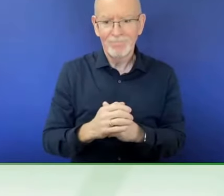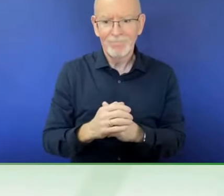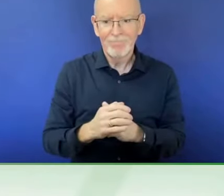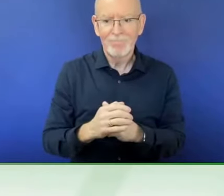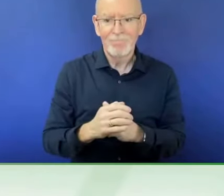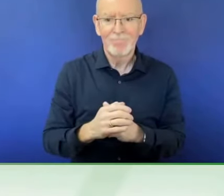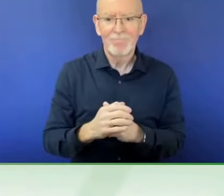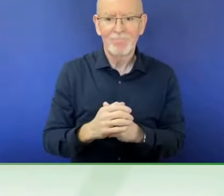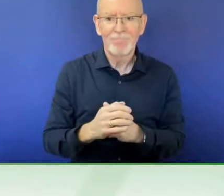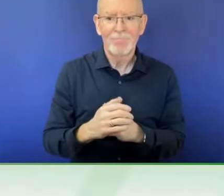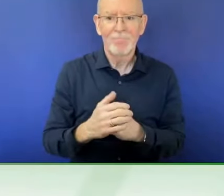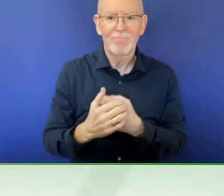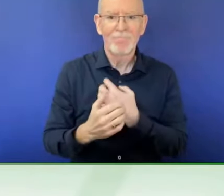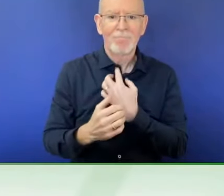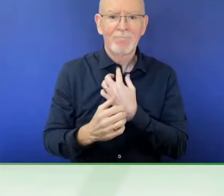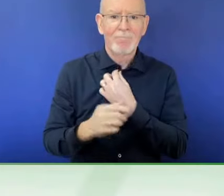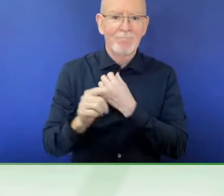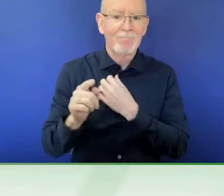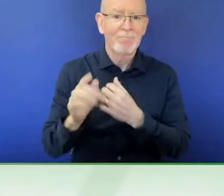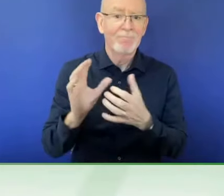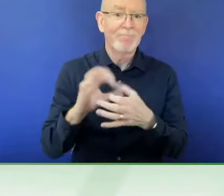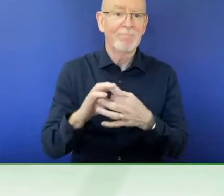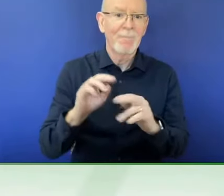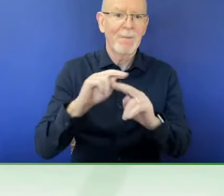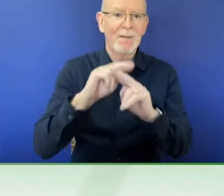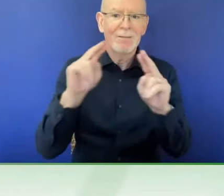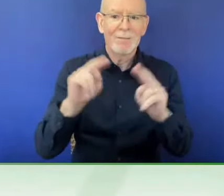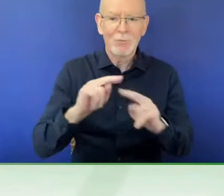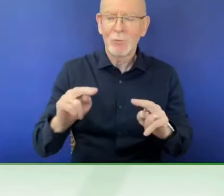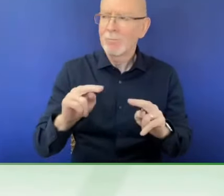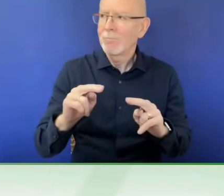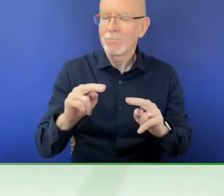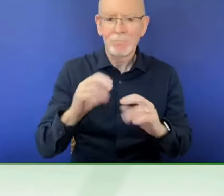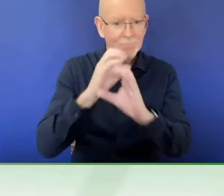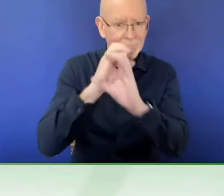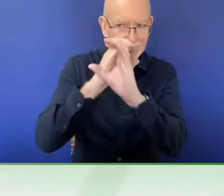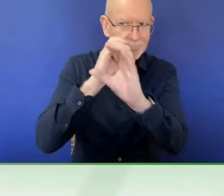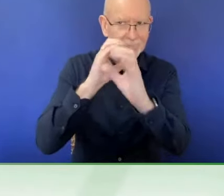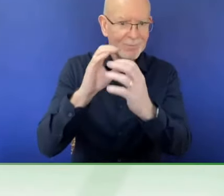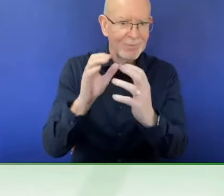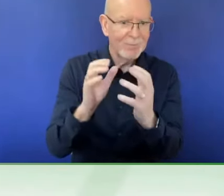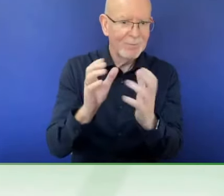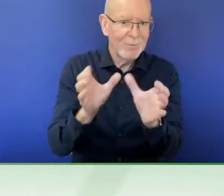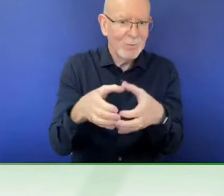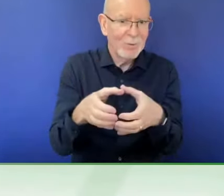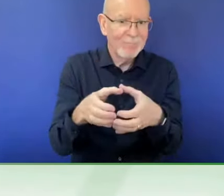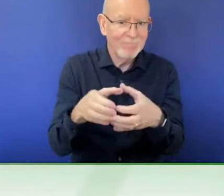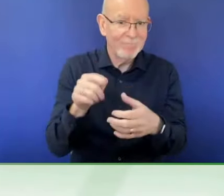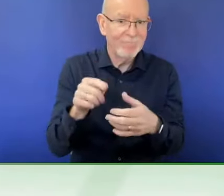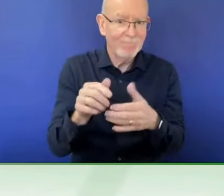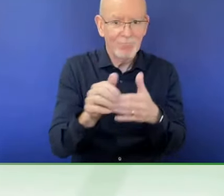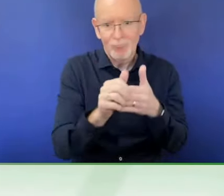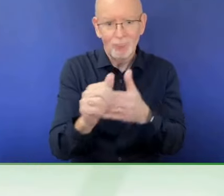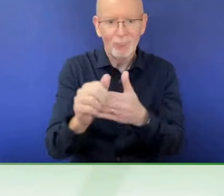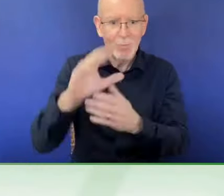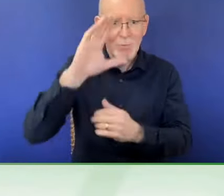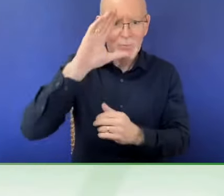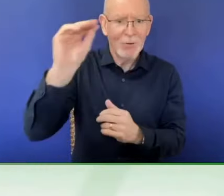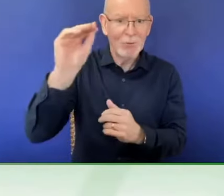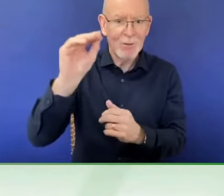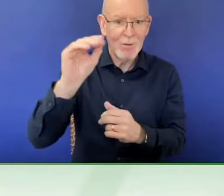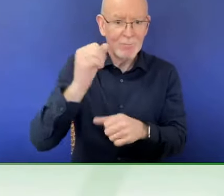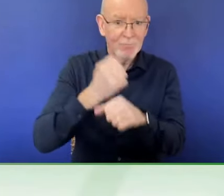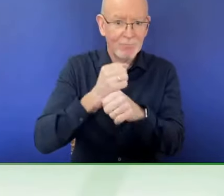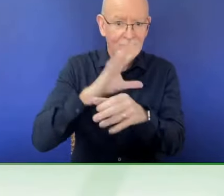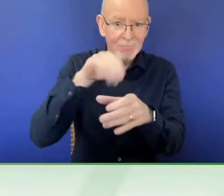She is also the leader of the Breaking the Barriers project. This is a project that started in 2016